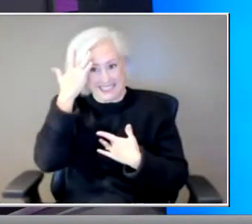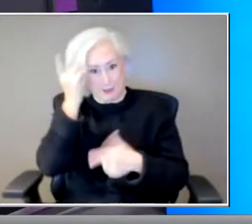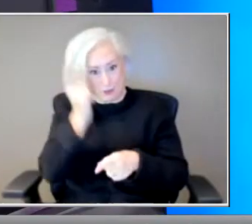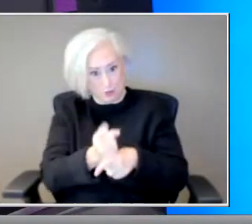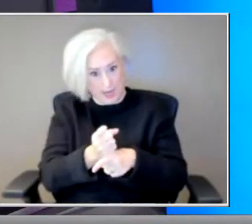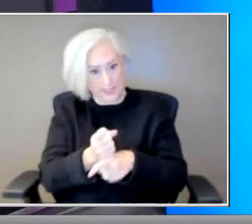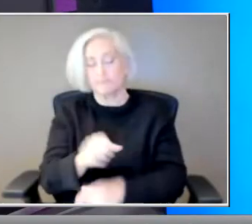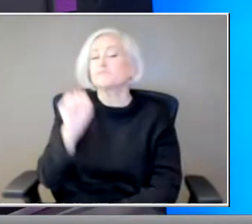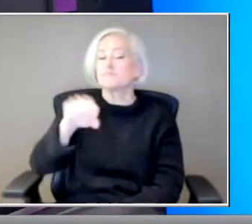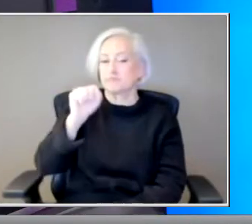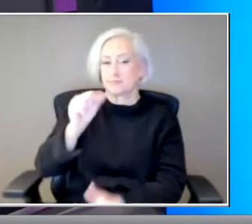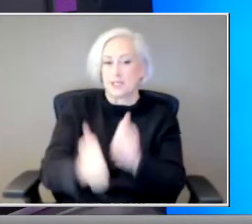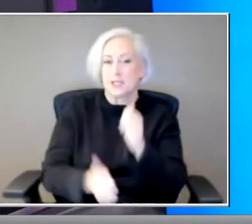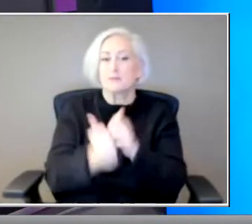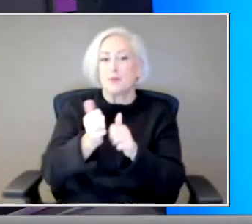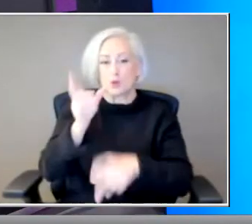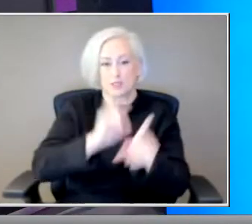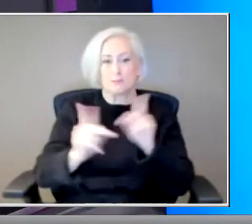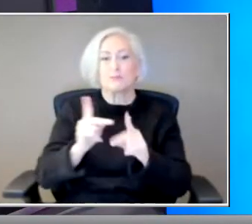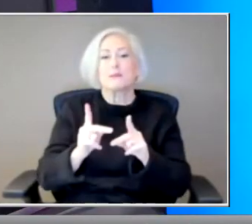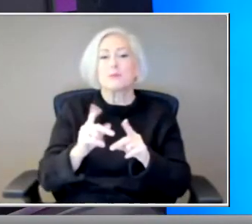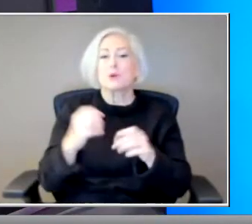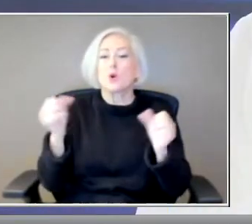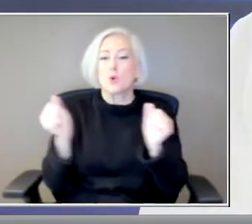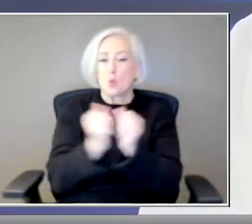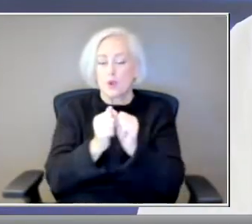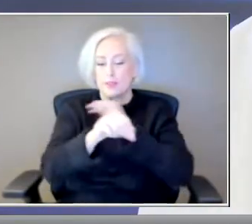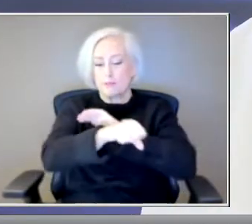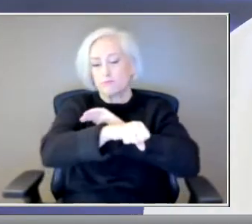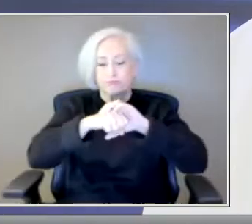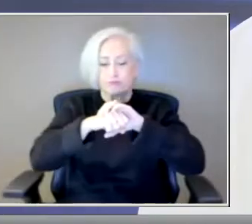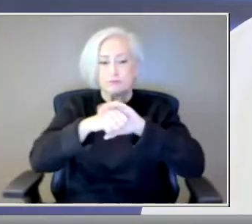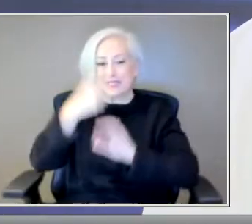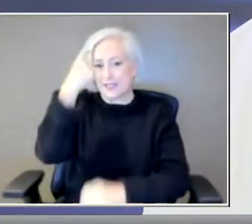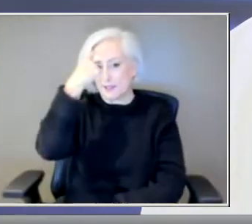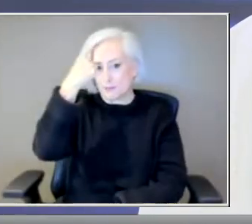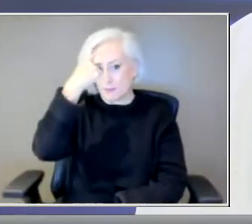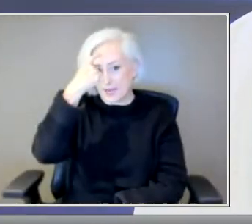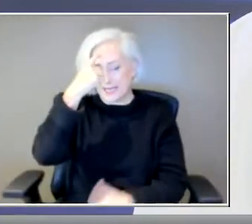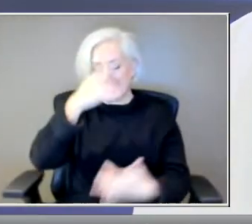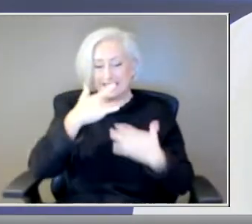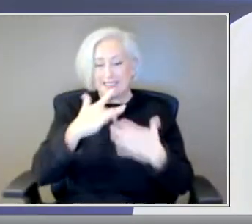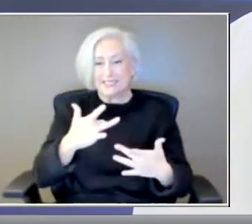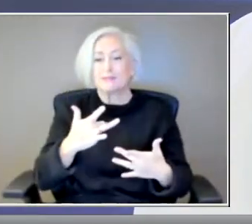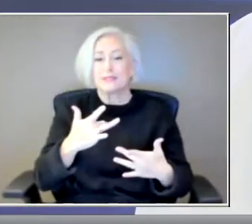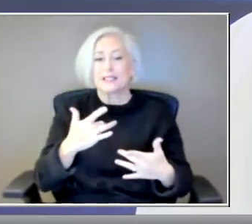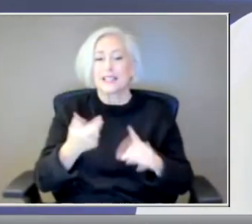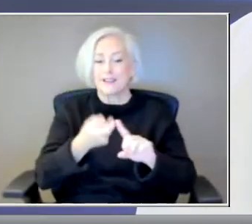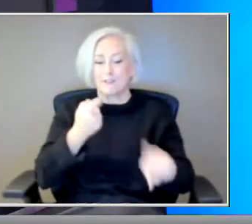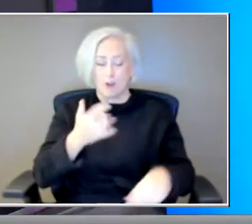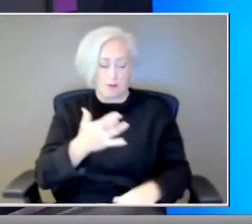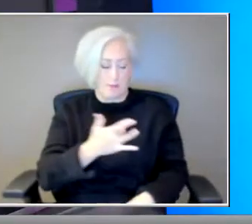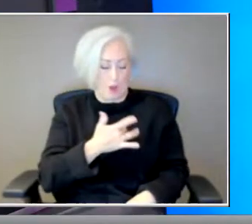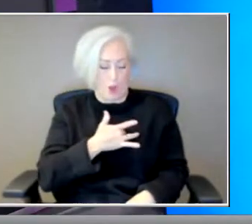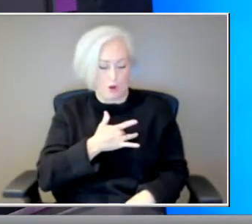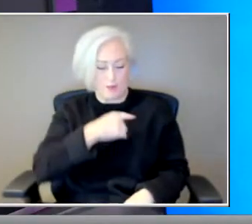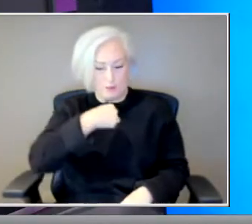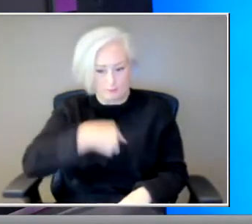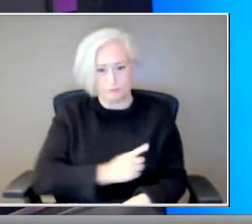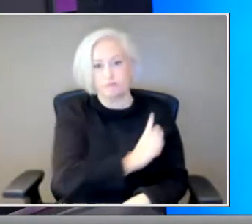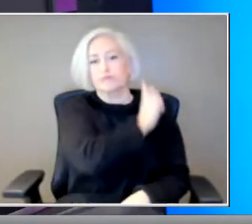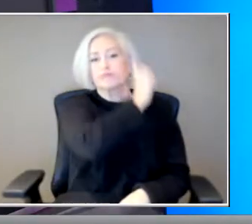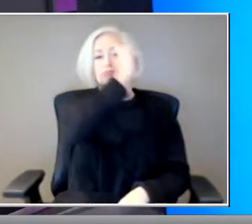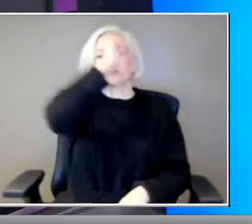people that have these large clots in the brain, typically the clot comes from down here. Wow. from heart disease. We want to show